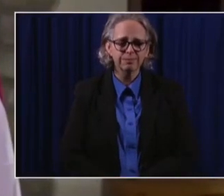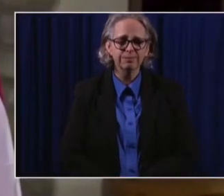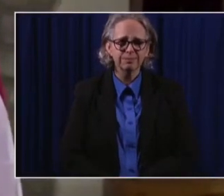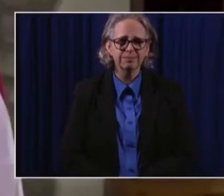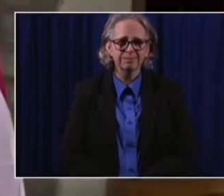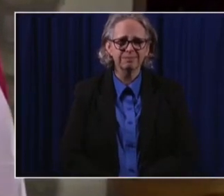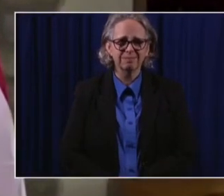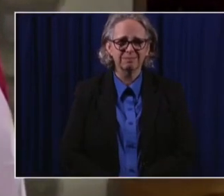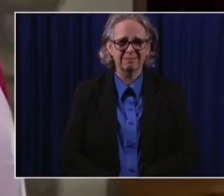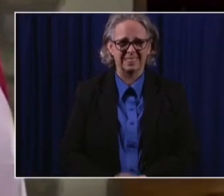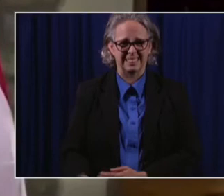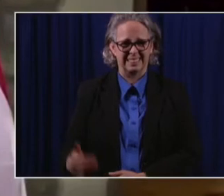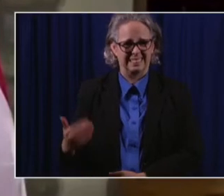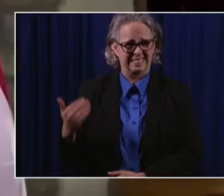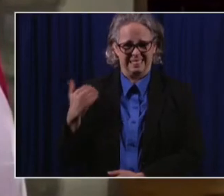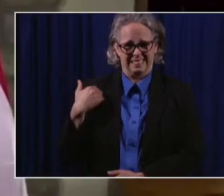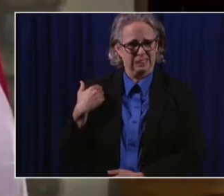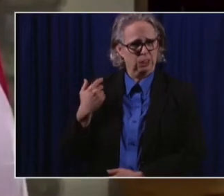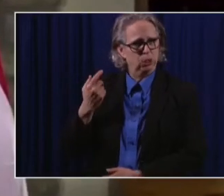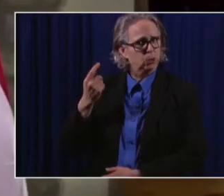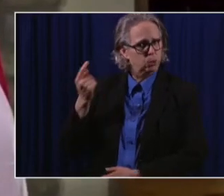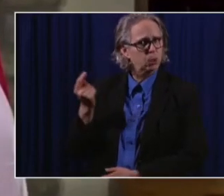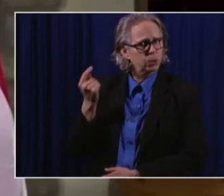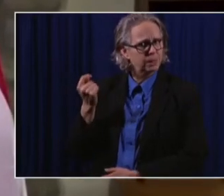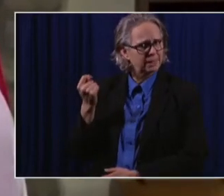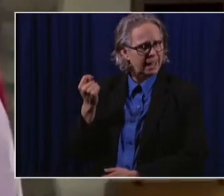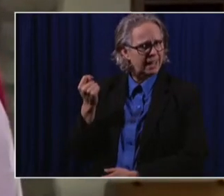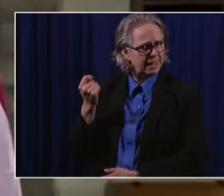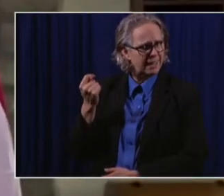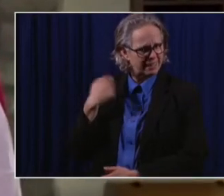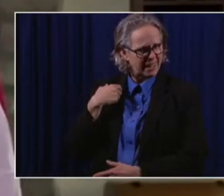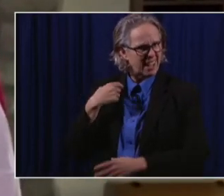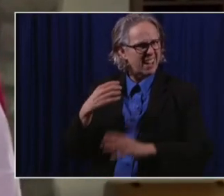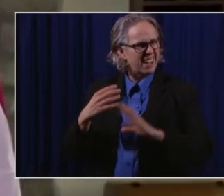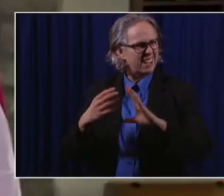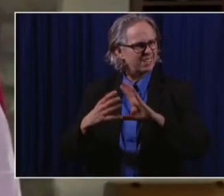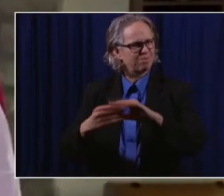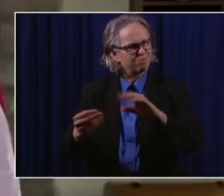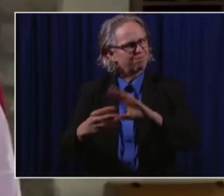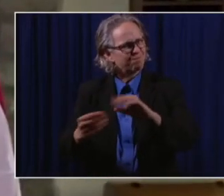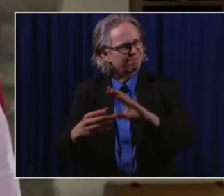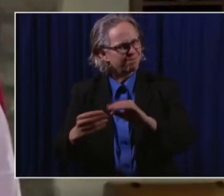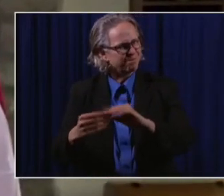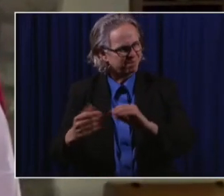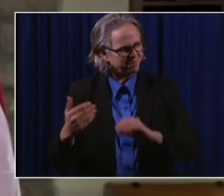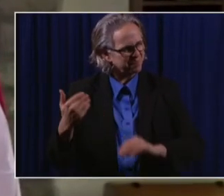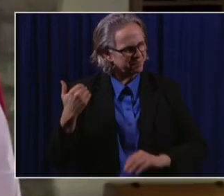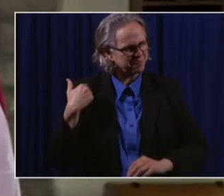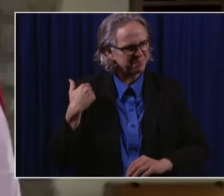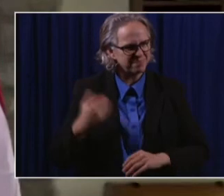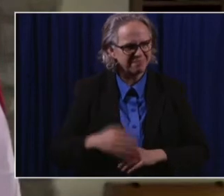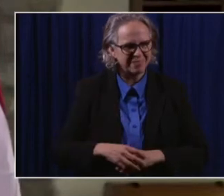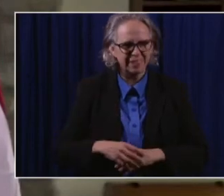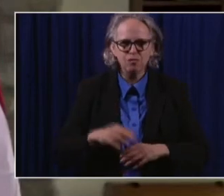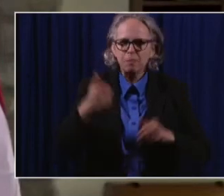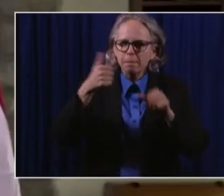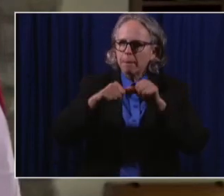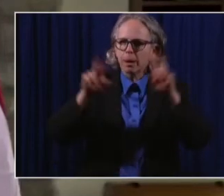Tuesday, we talked about what we think will be our end game when